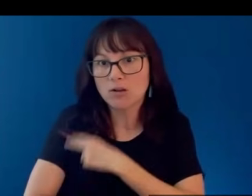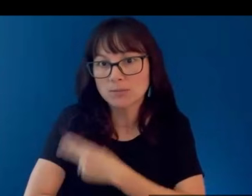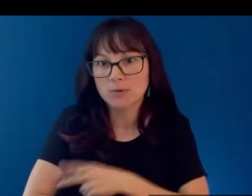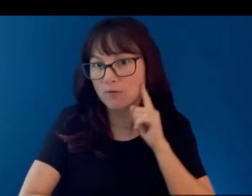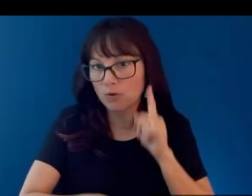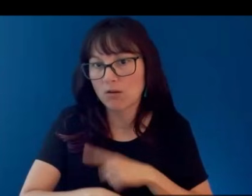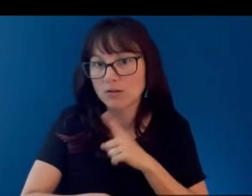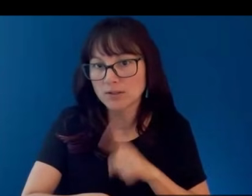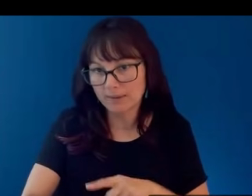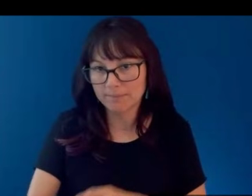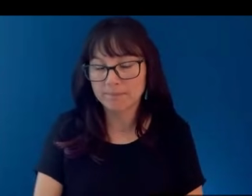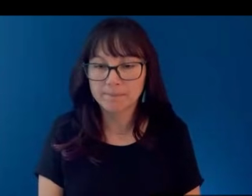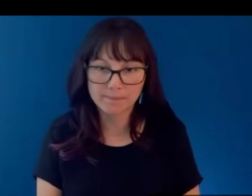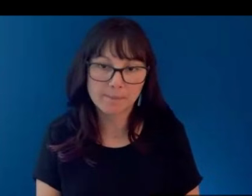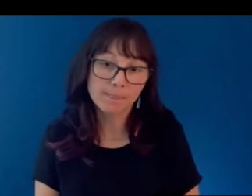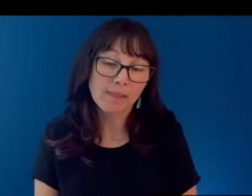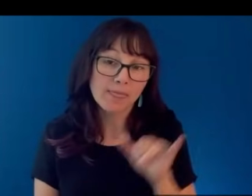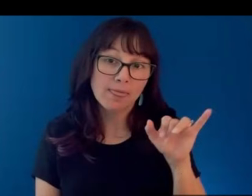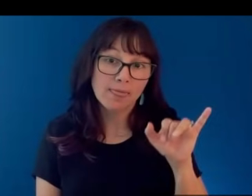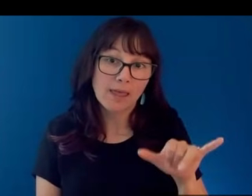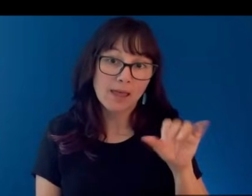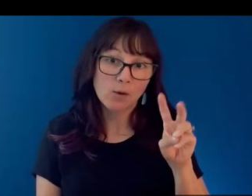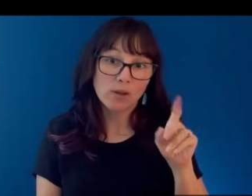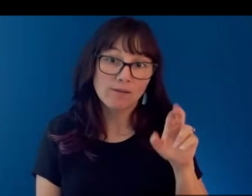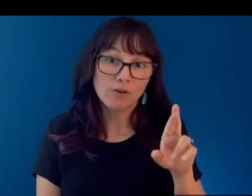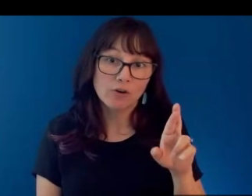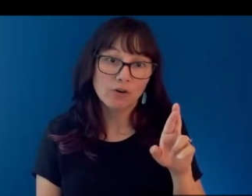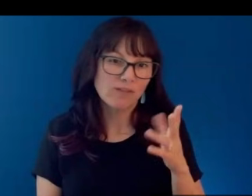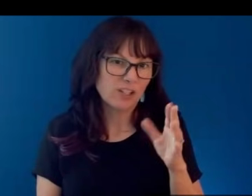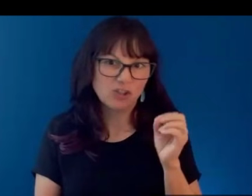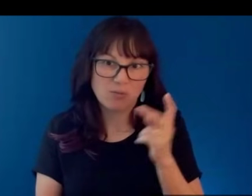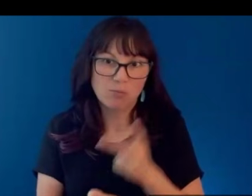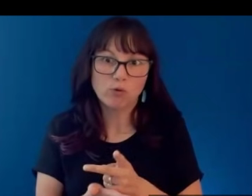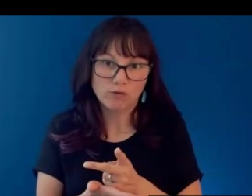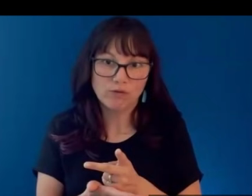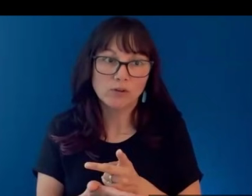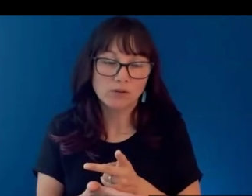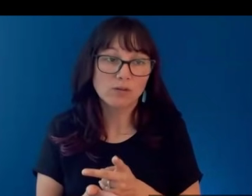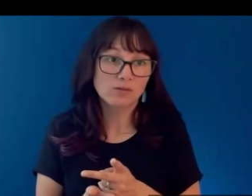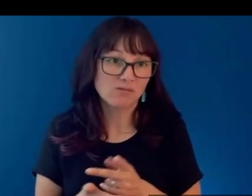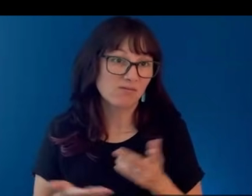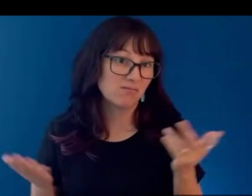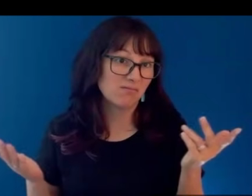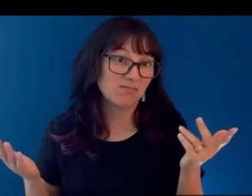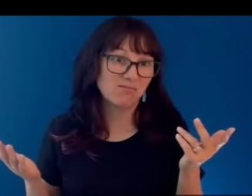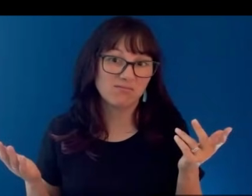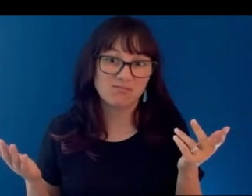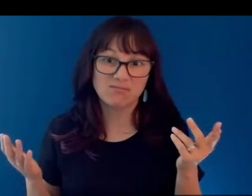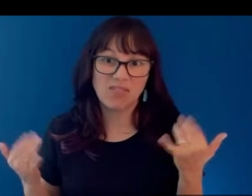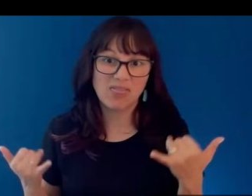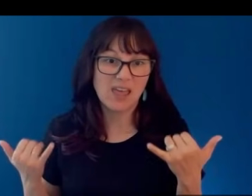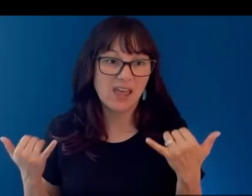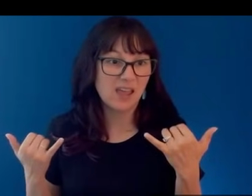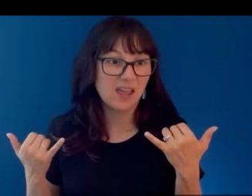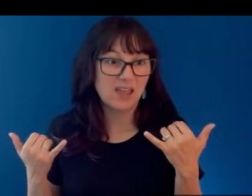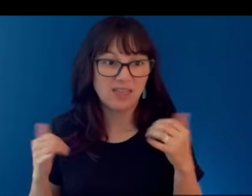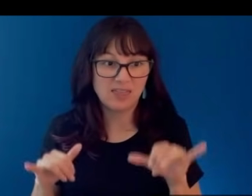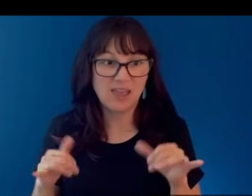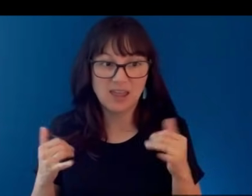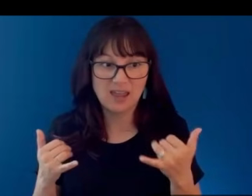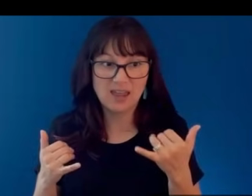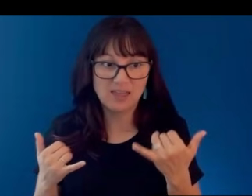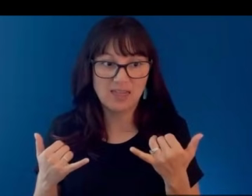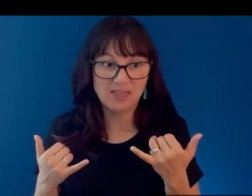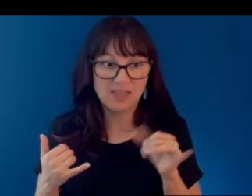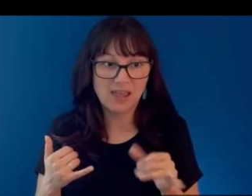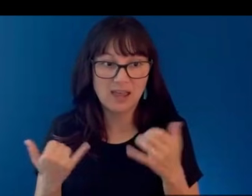time. And that waiver was approved, and that's pretty much gone national as well. So